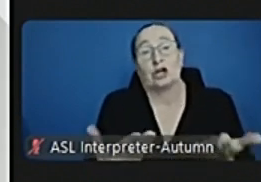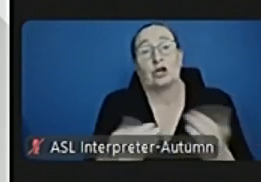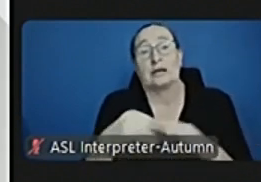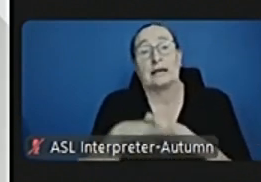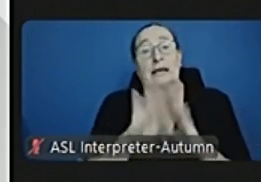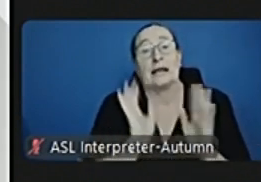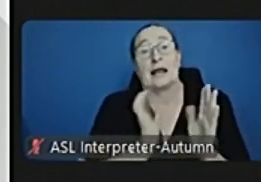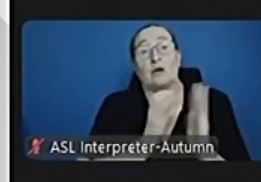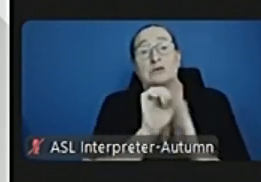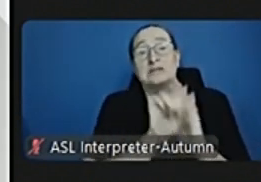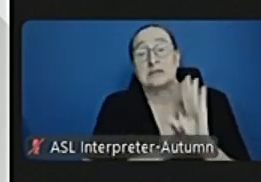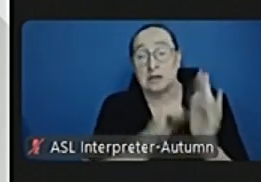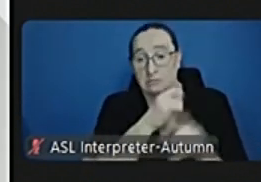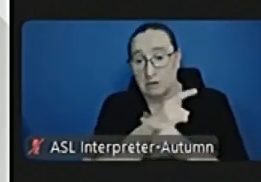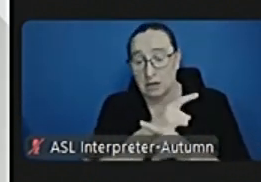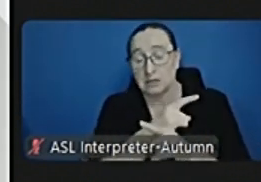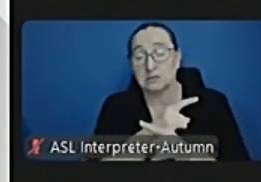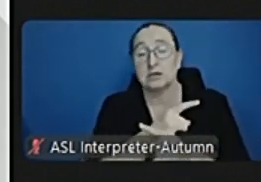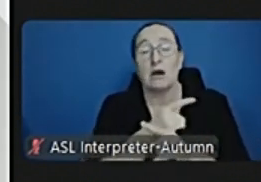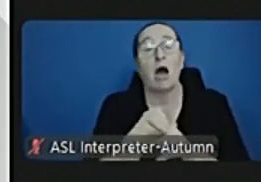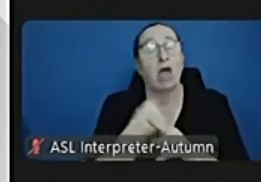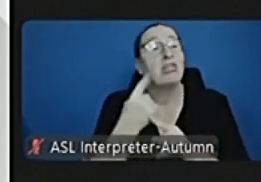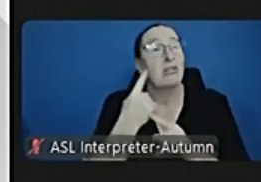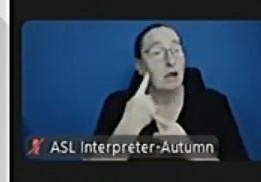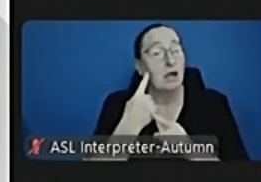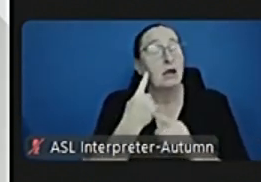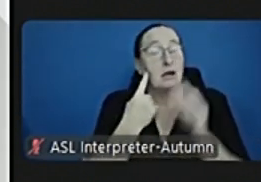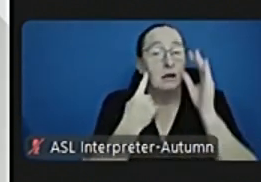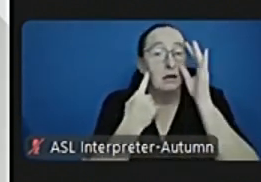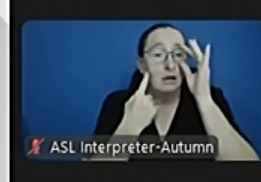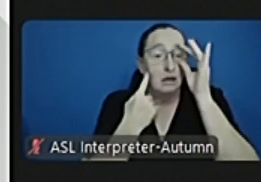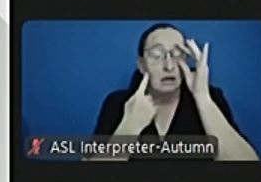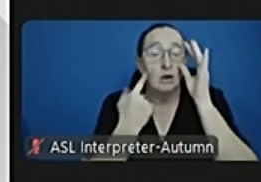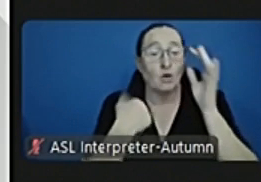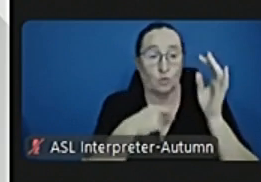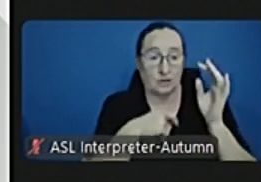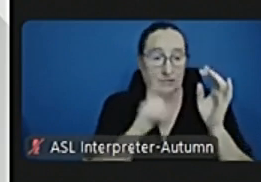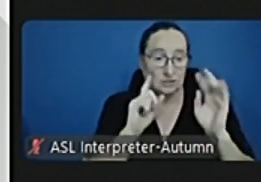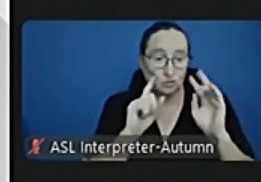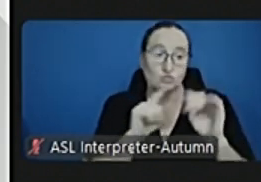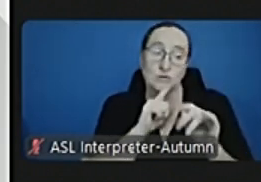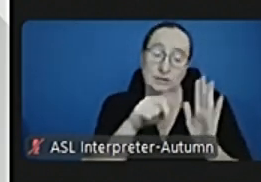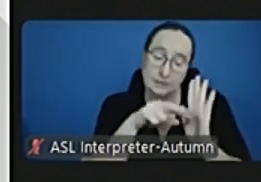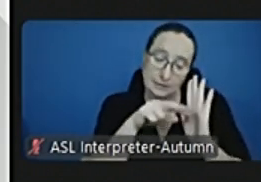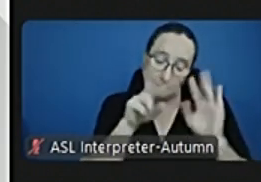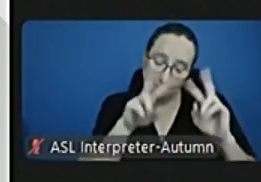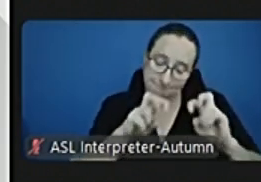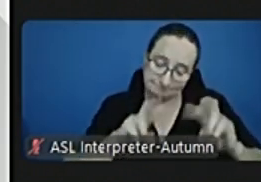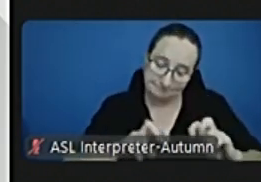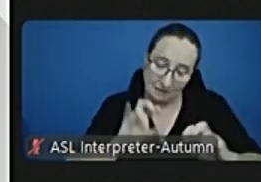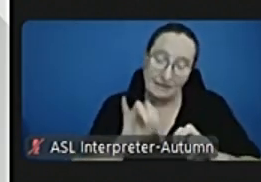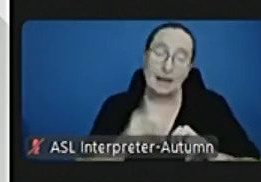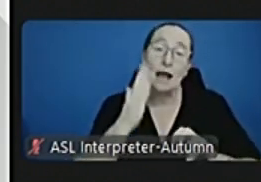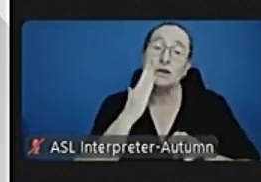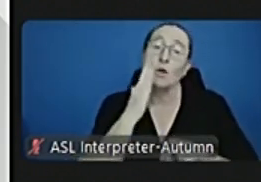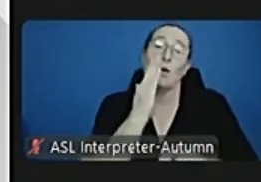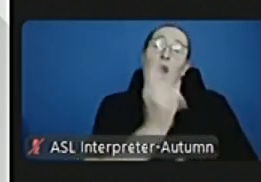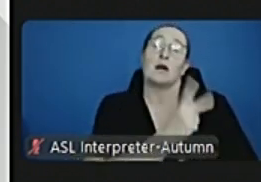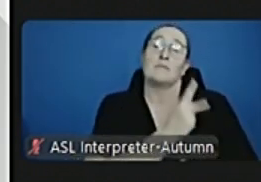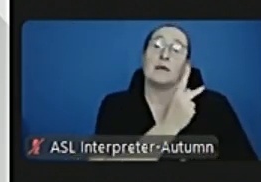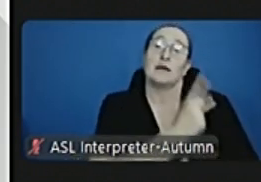Right. I think we have to look at that because I know our patients, when